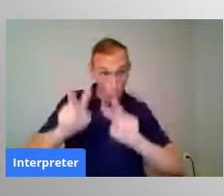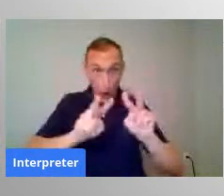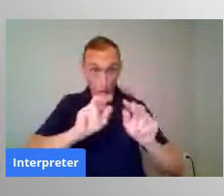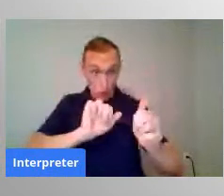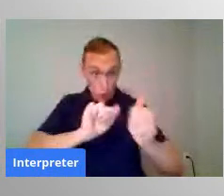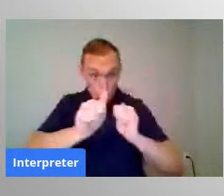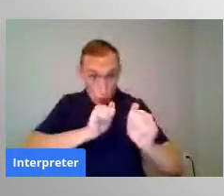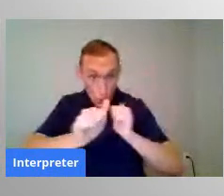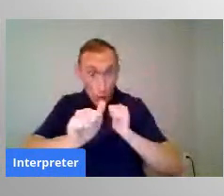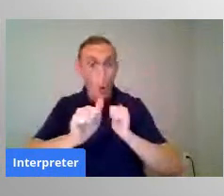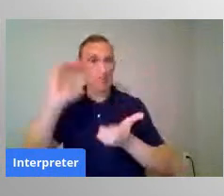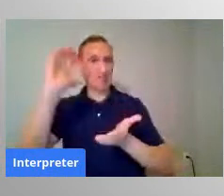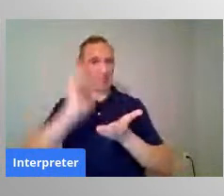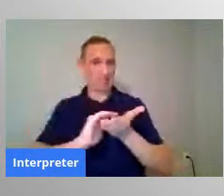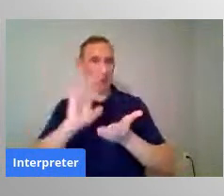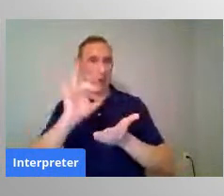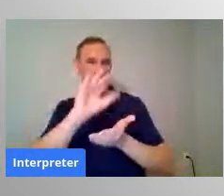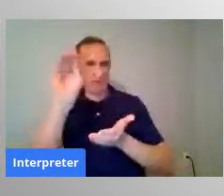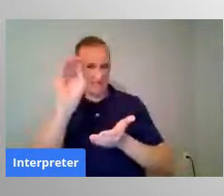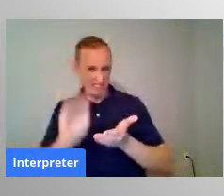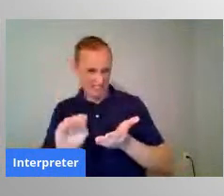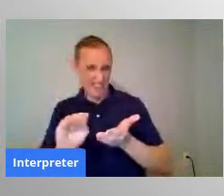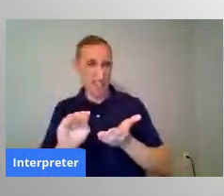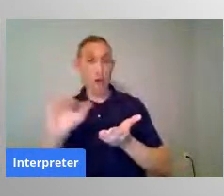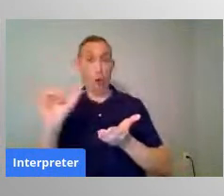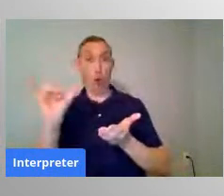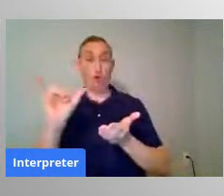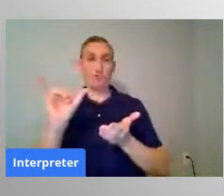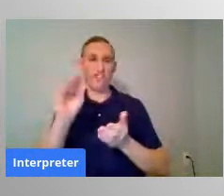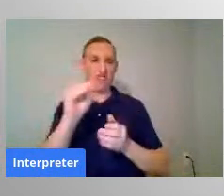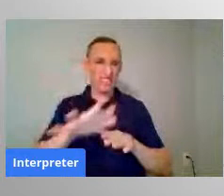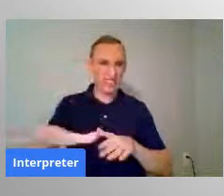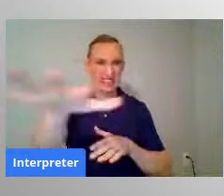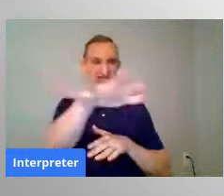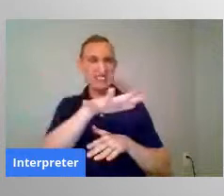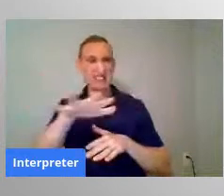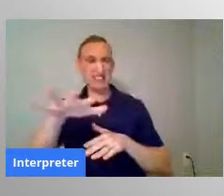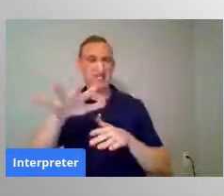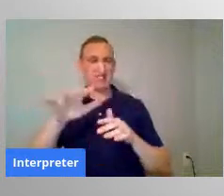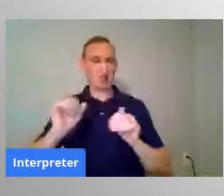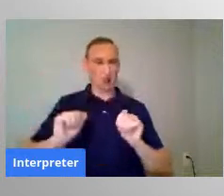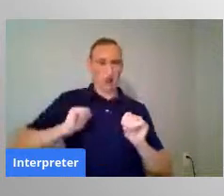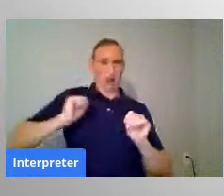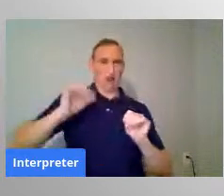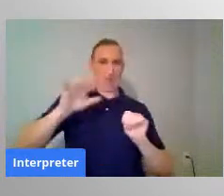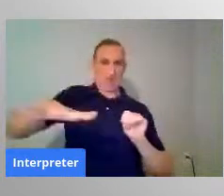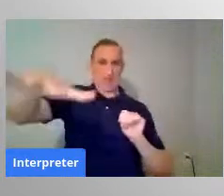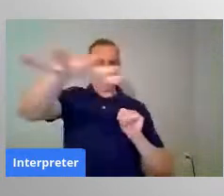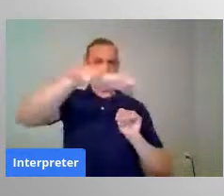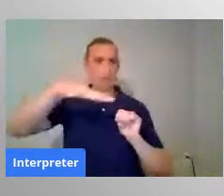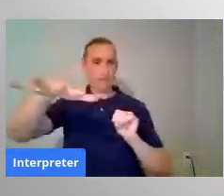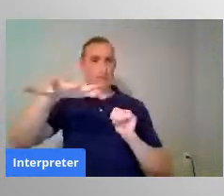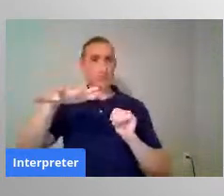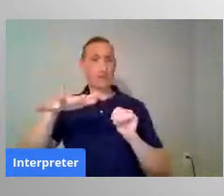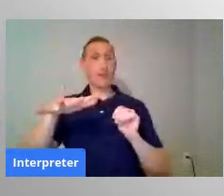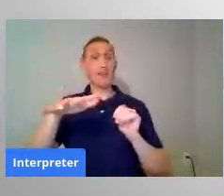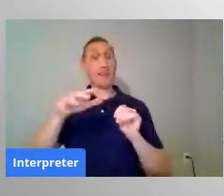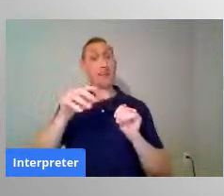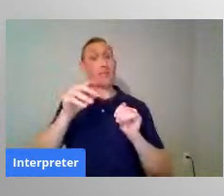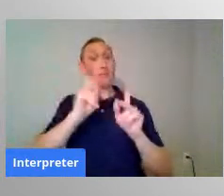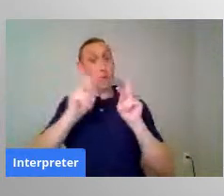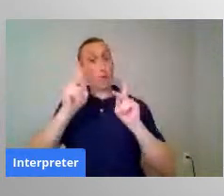each of our gymnasiums and fields so that like people are seated every other